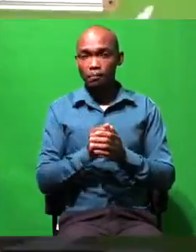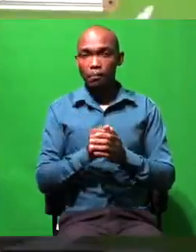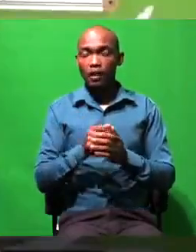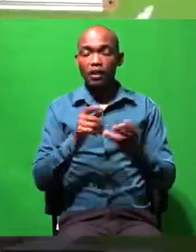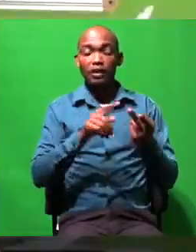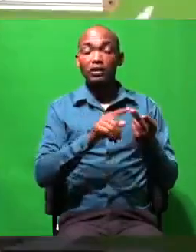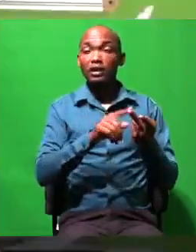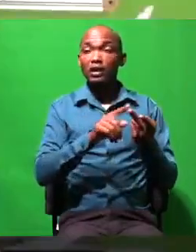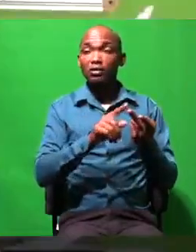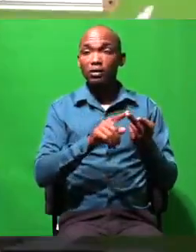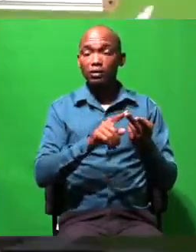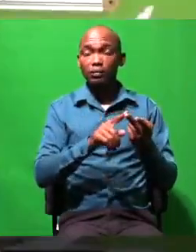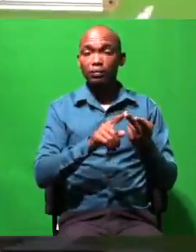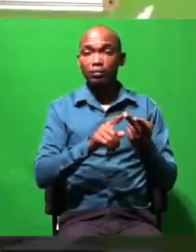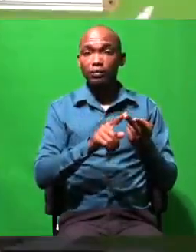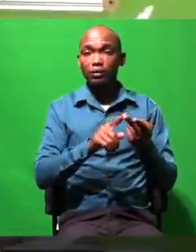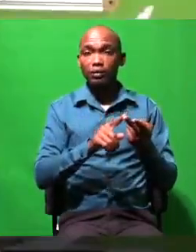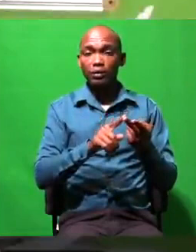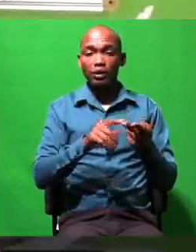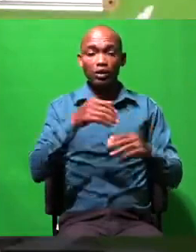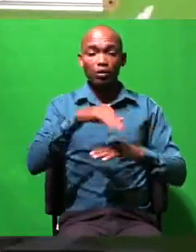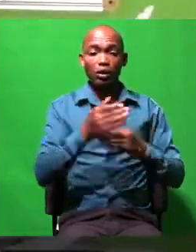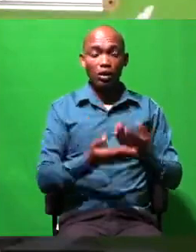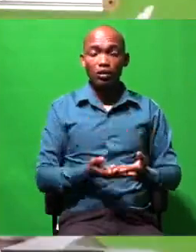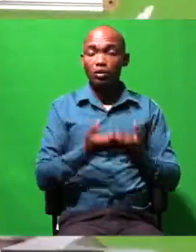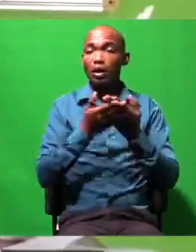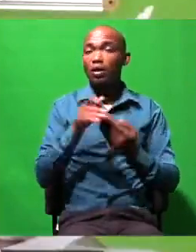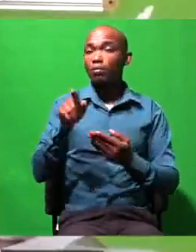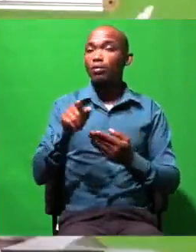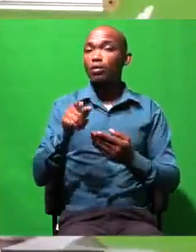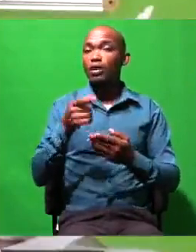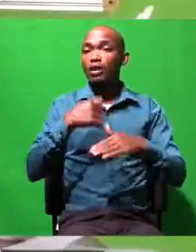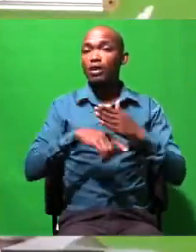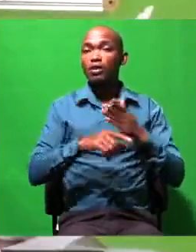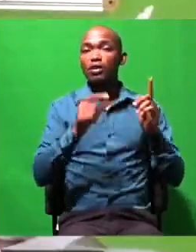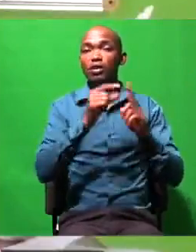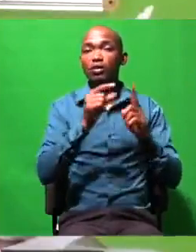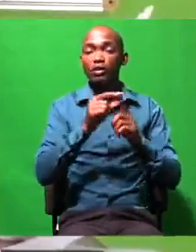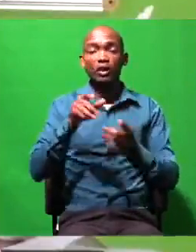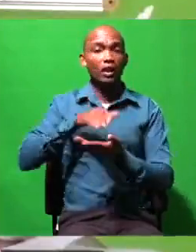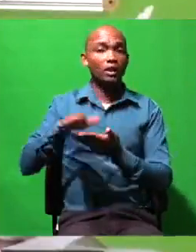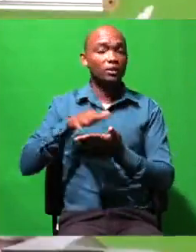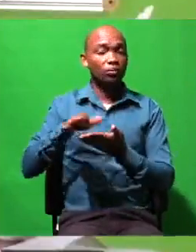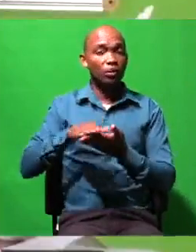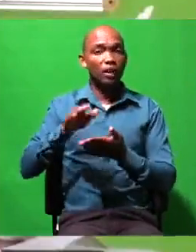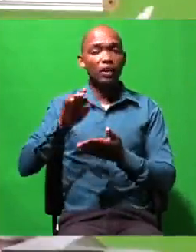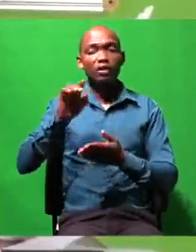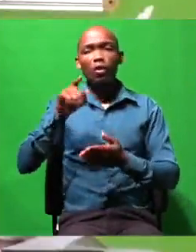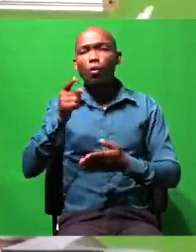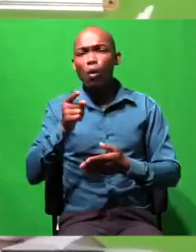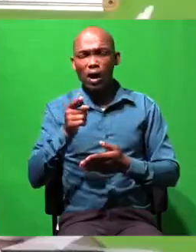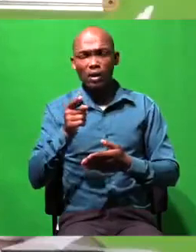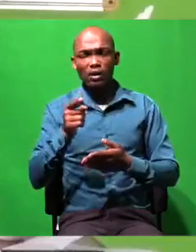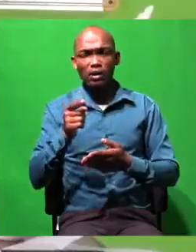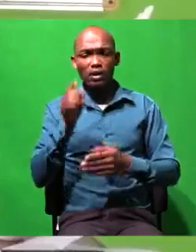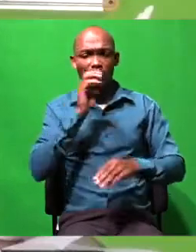question. The second question that going to help you, so in your words, explain why